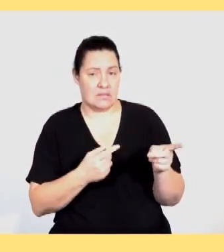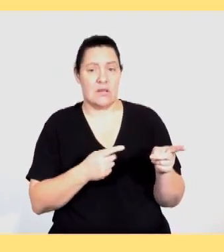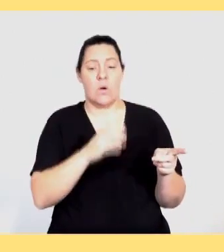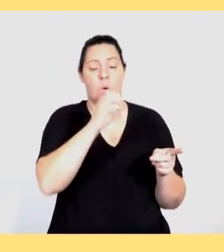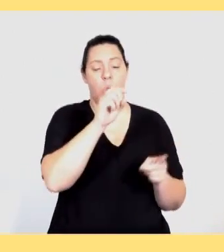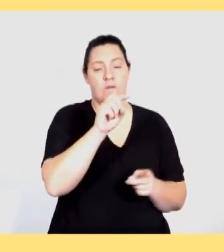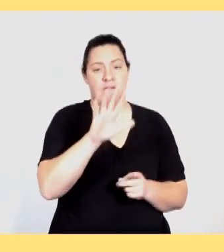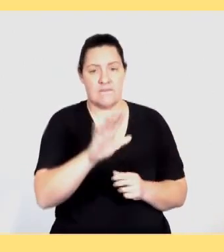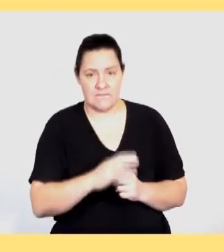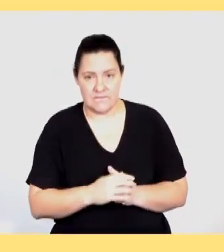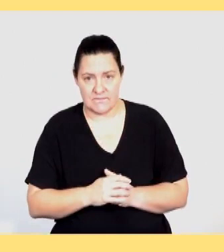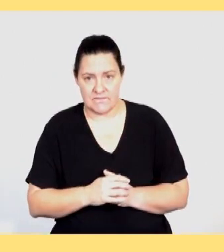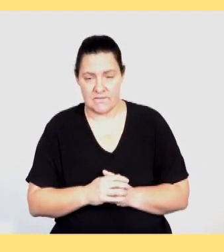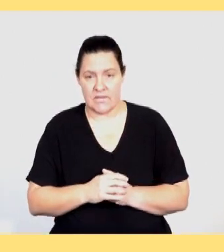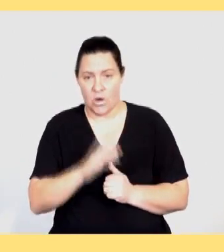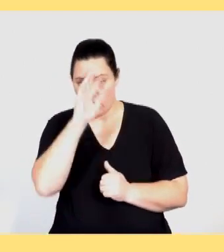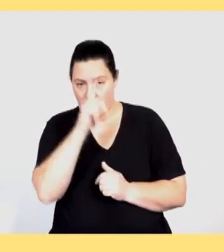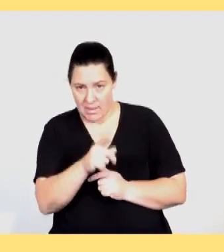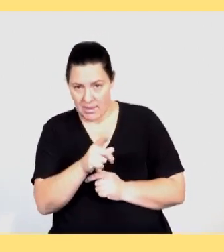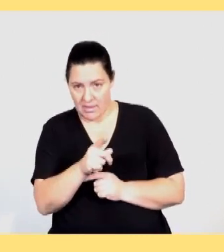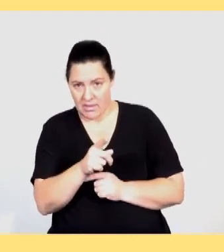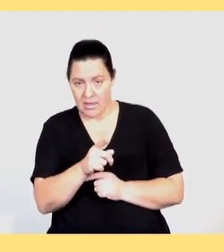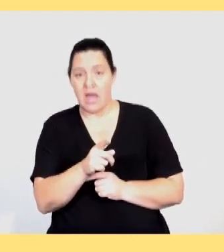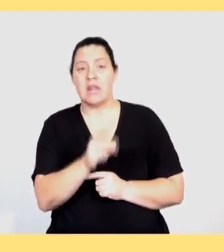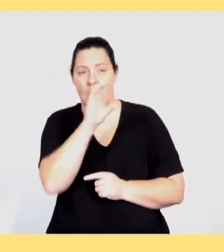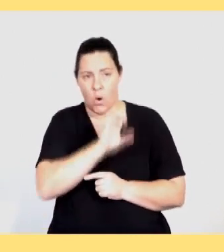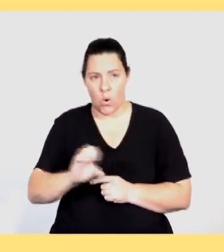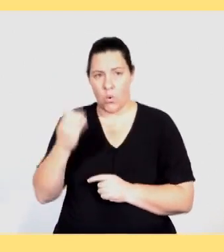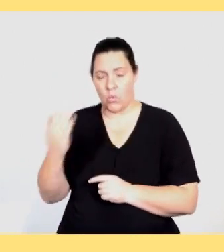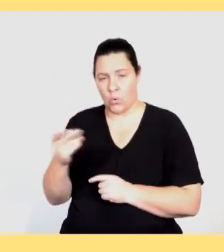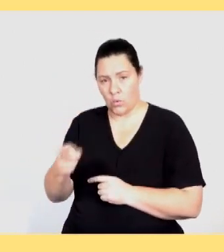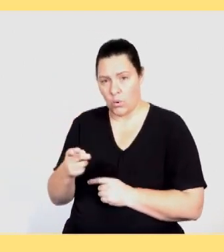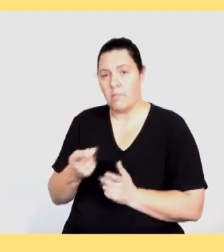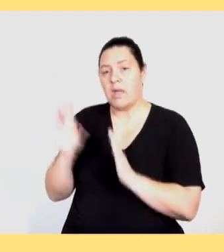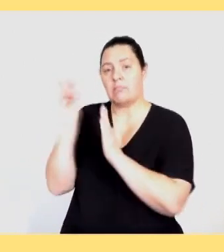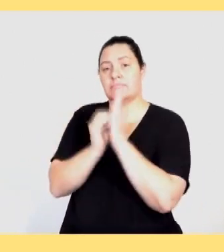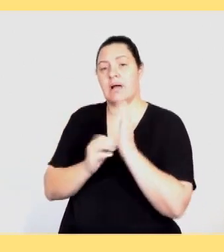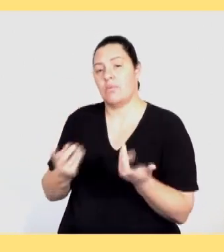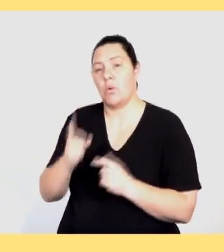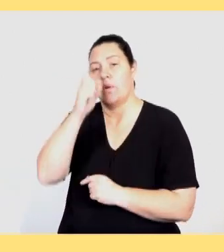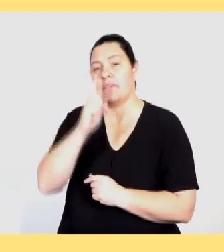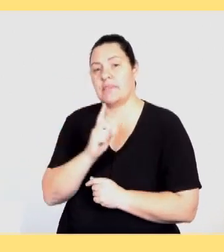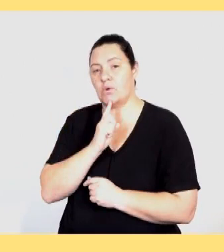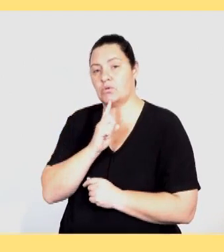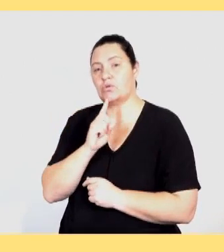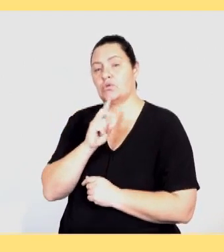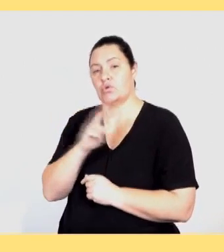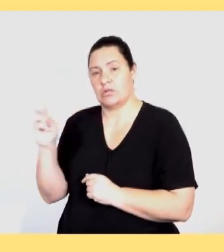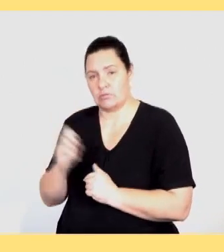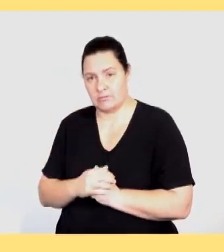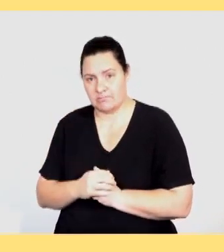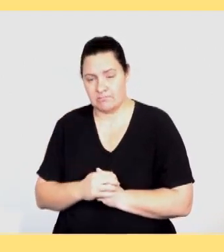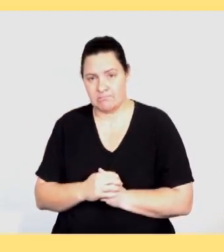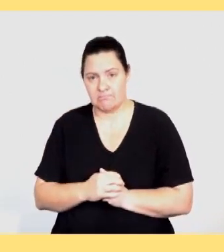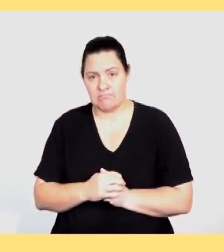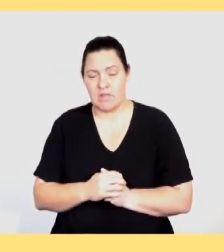number 15. Okay, remember I'm coming now to the credit side. How much do I record?